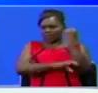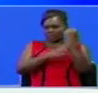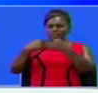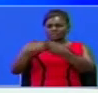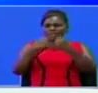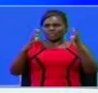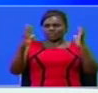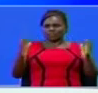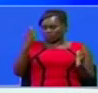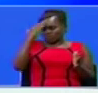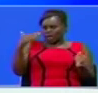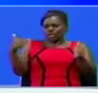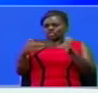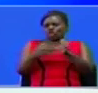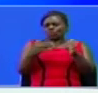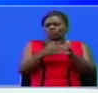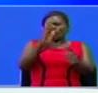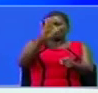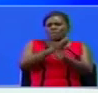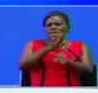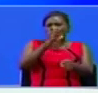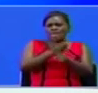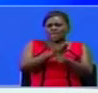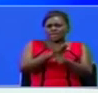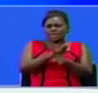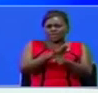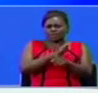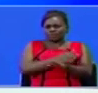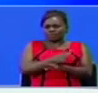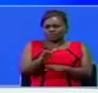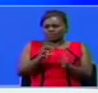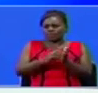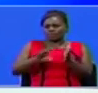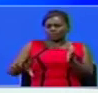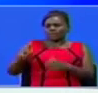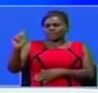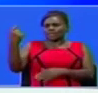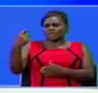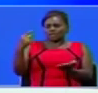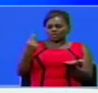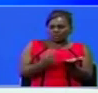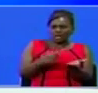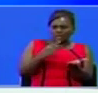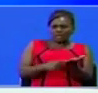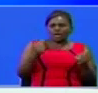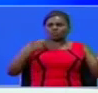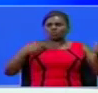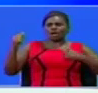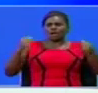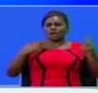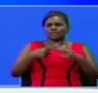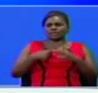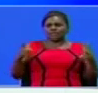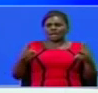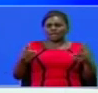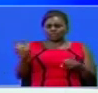challenges due to the many stopovers, collision and cargo diversion. Now, to eliminate this, Kenya, Uganda and Rwanda have rolled out a regional electronic